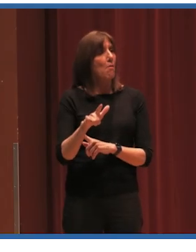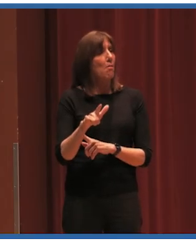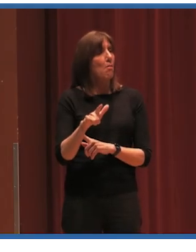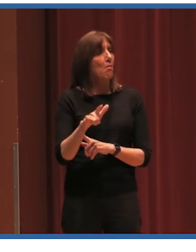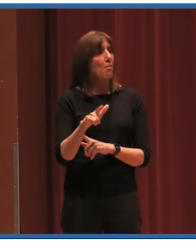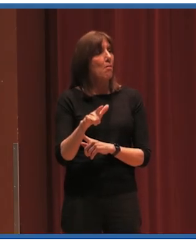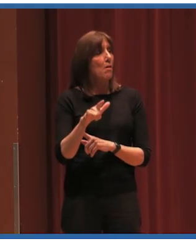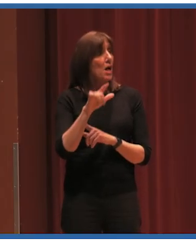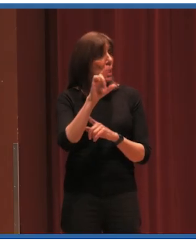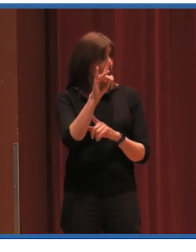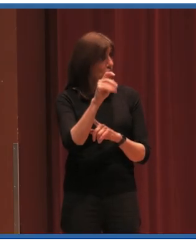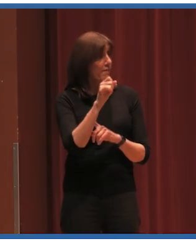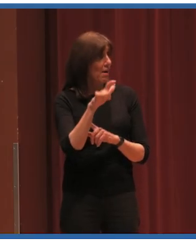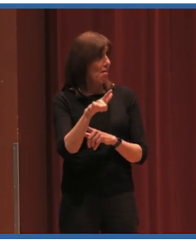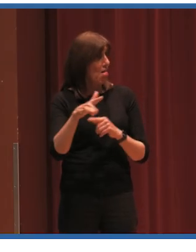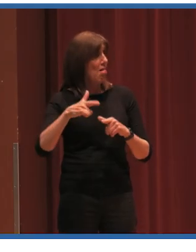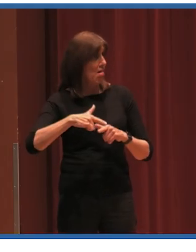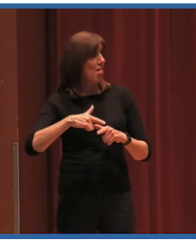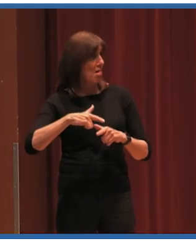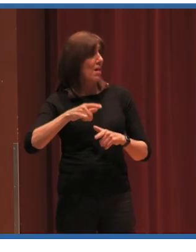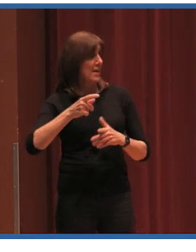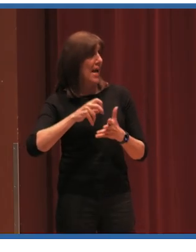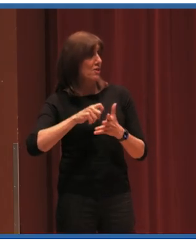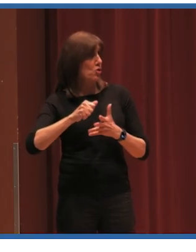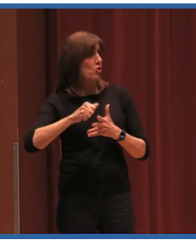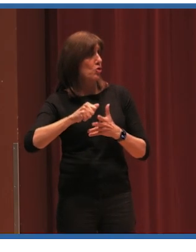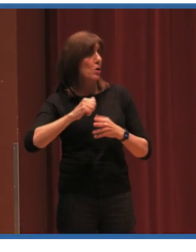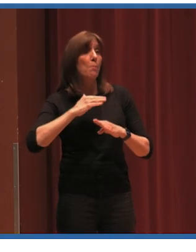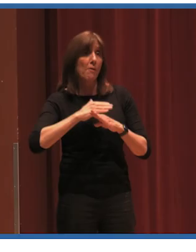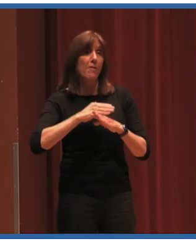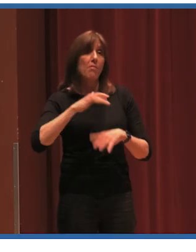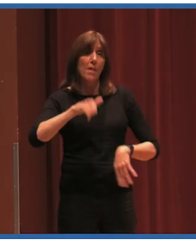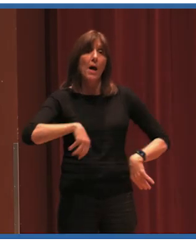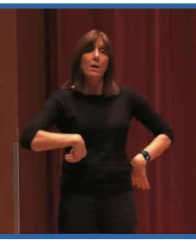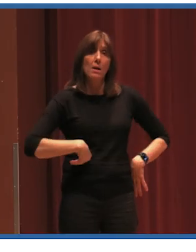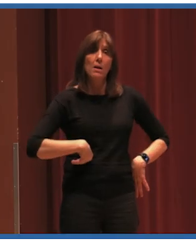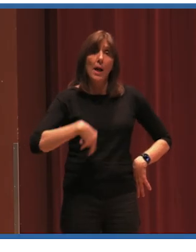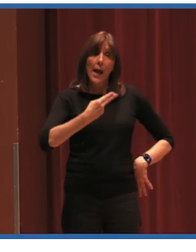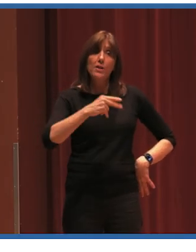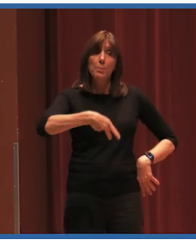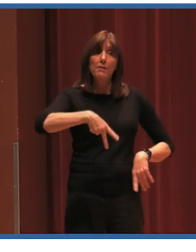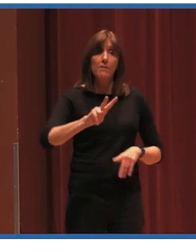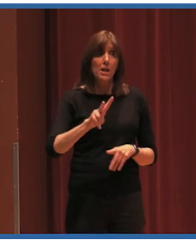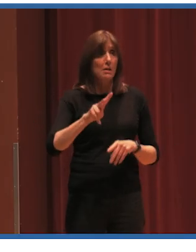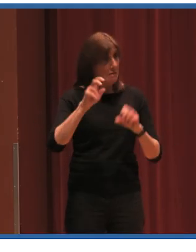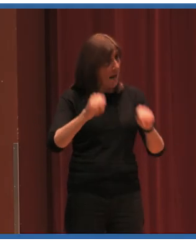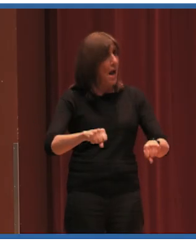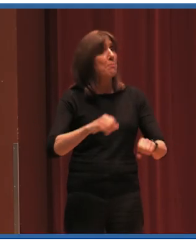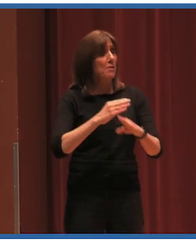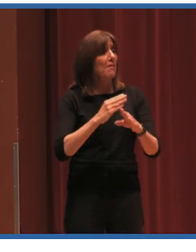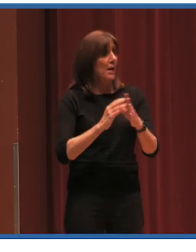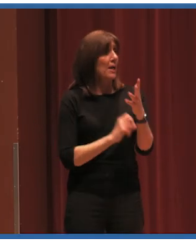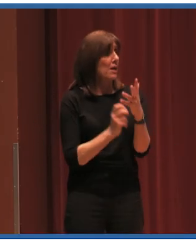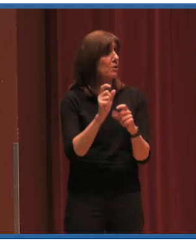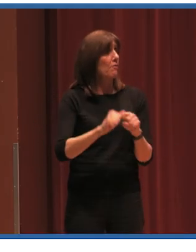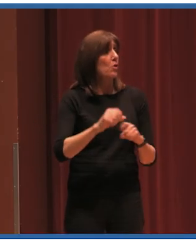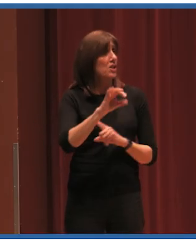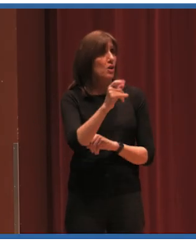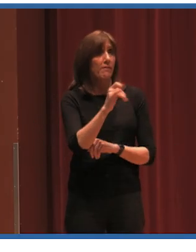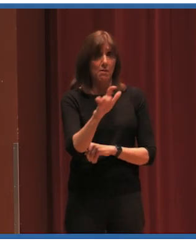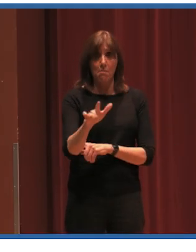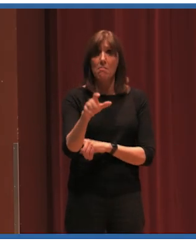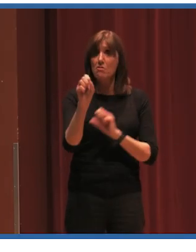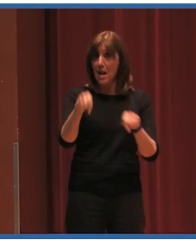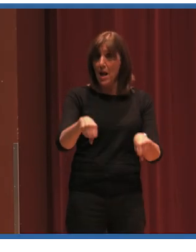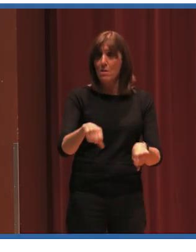preventable by getting the HPV vaccine. It's one of the most effective cancer prevention paths that we have, so very